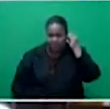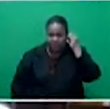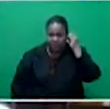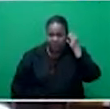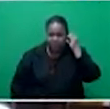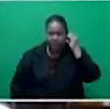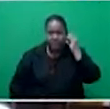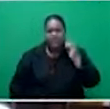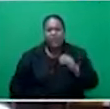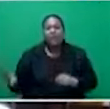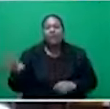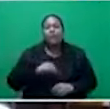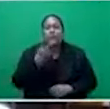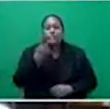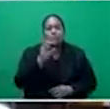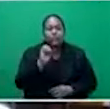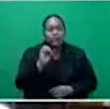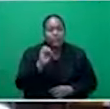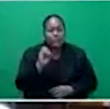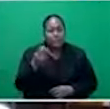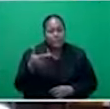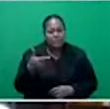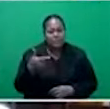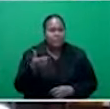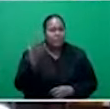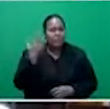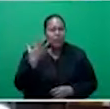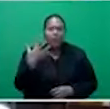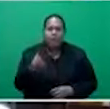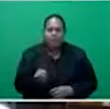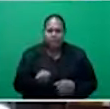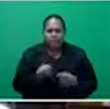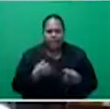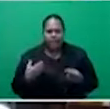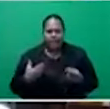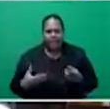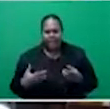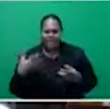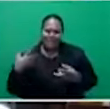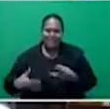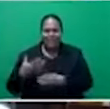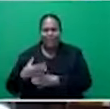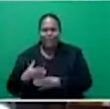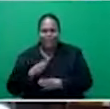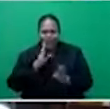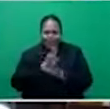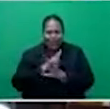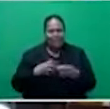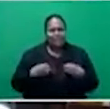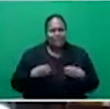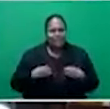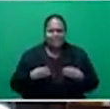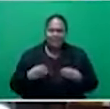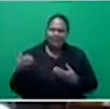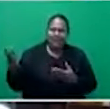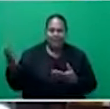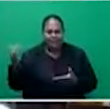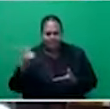to 2007 who used to have a lot of side deals, Honourable Chale. People used to come, private businesses